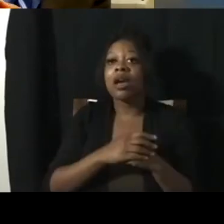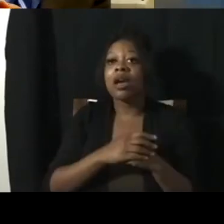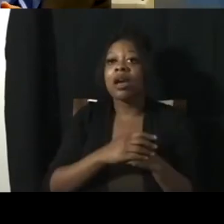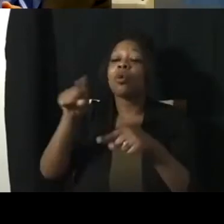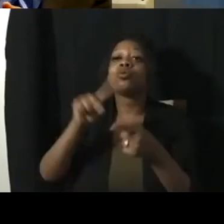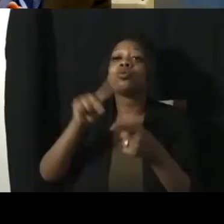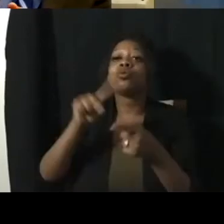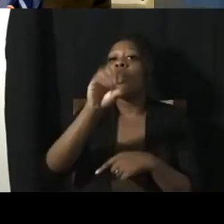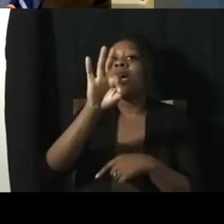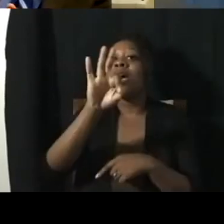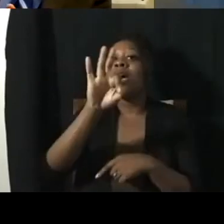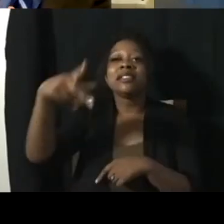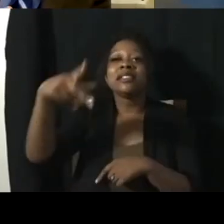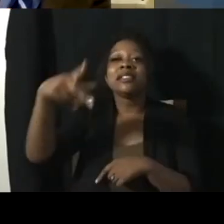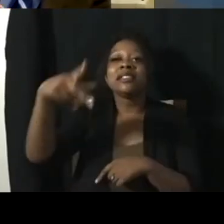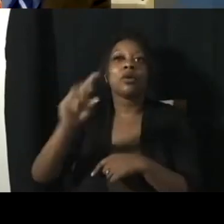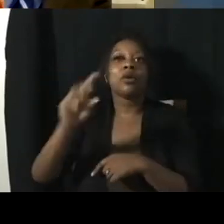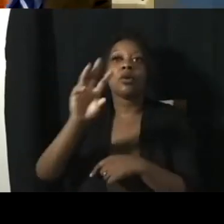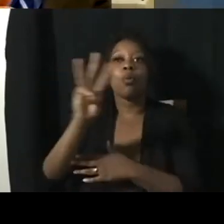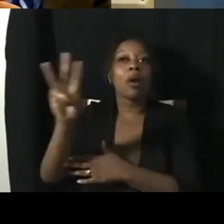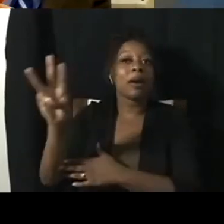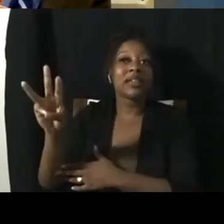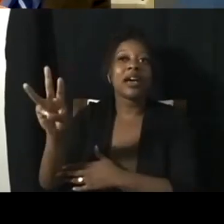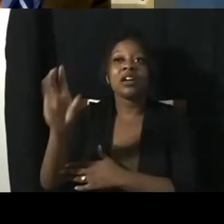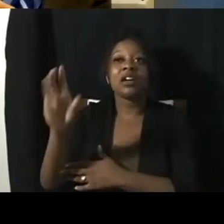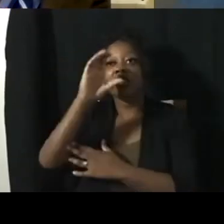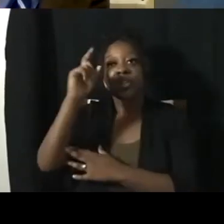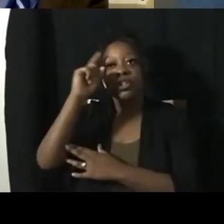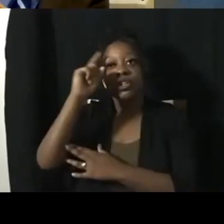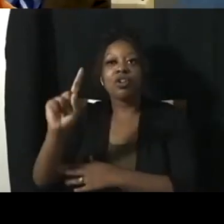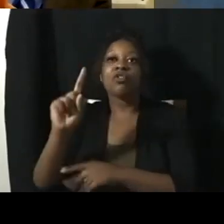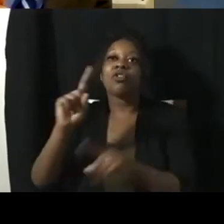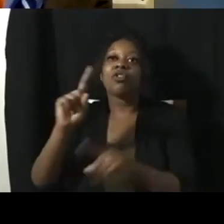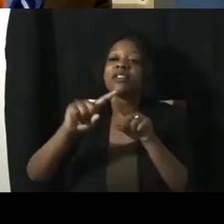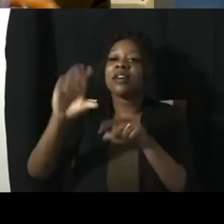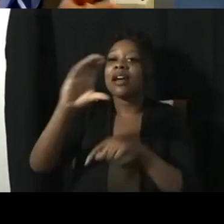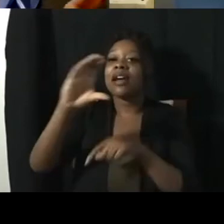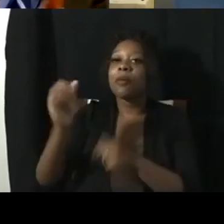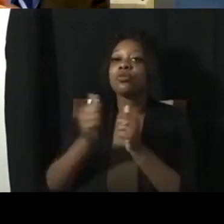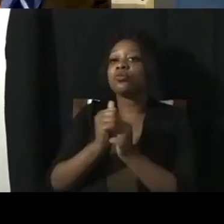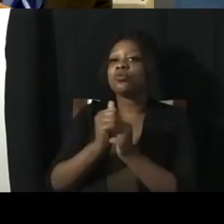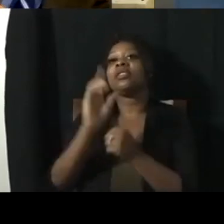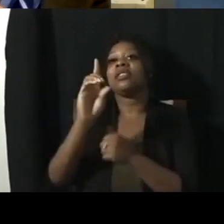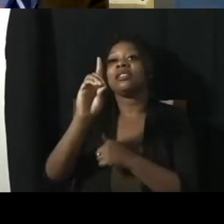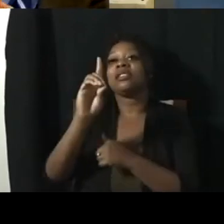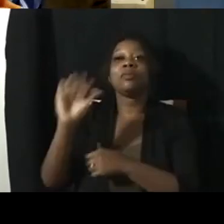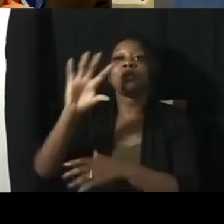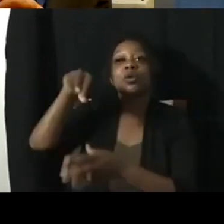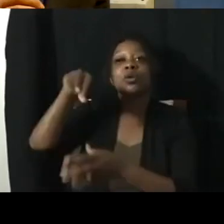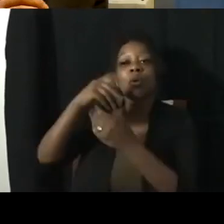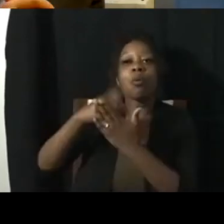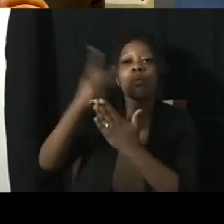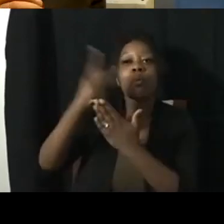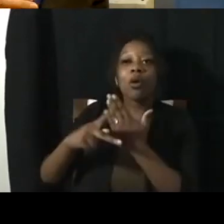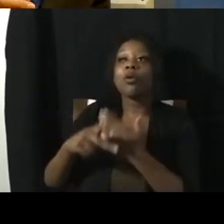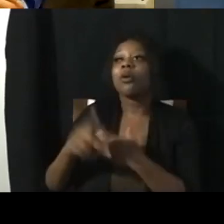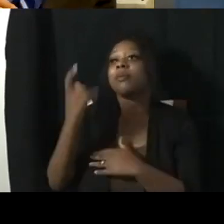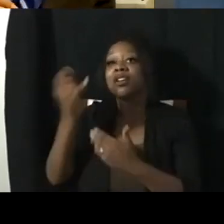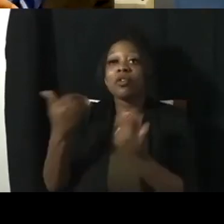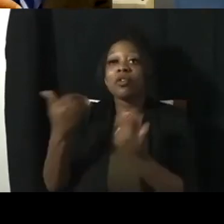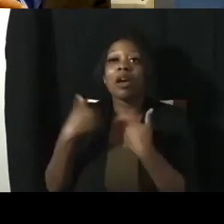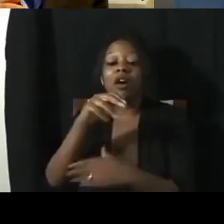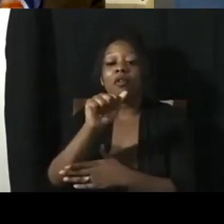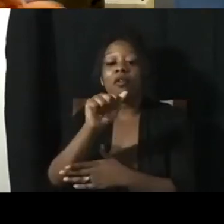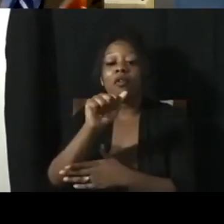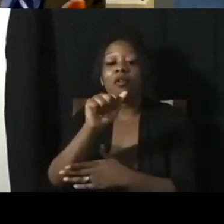look at the different companies' disability inclusion programs that we already have up there. If they have autism, I'd say look at the Autism at Work programs that